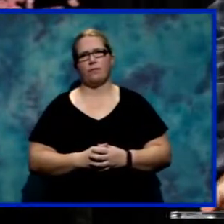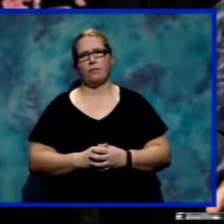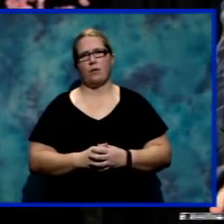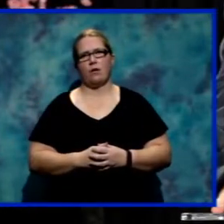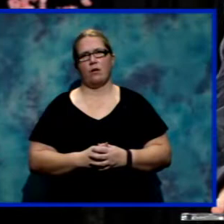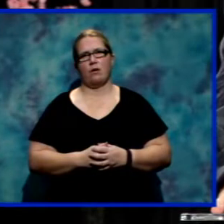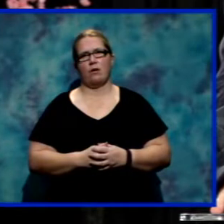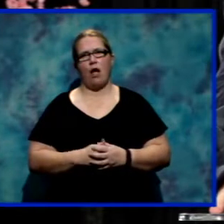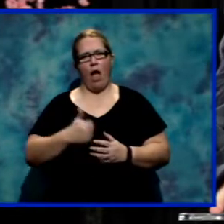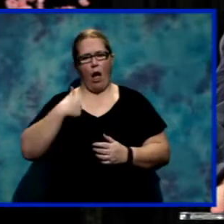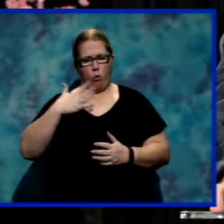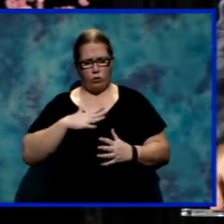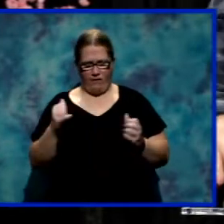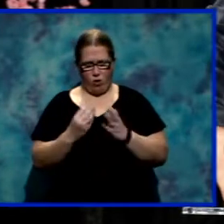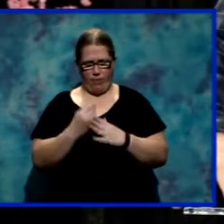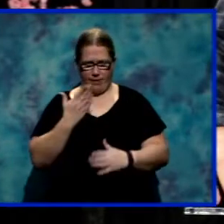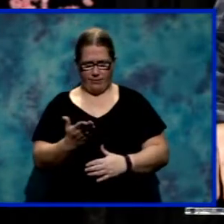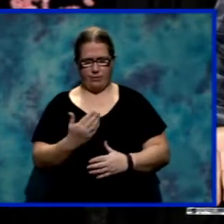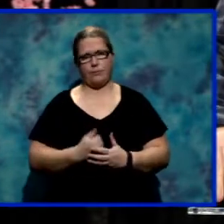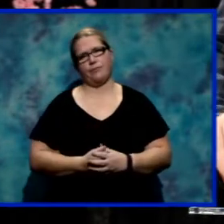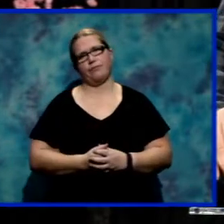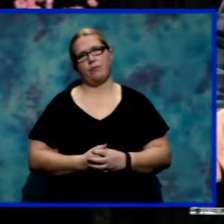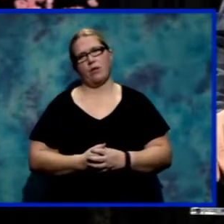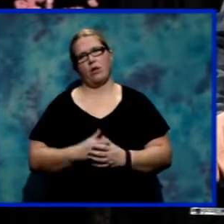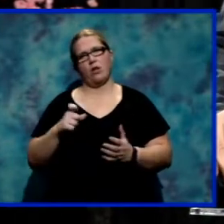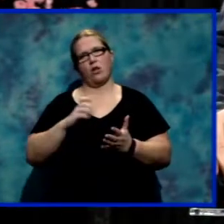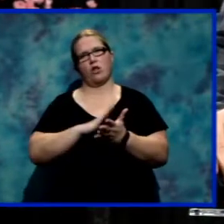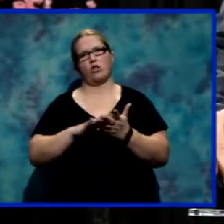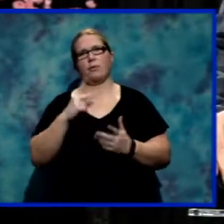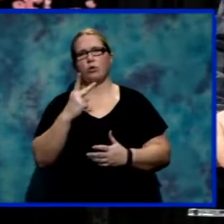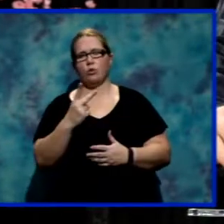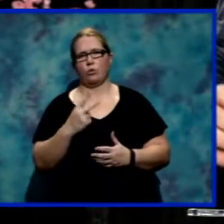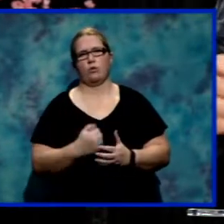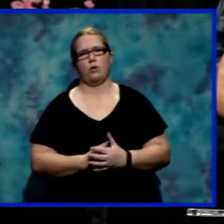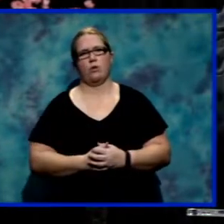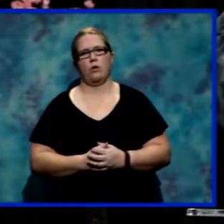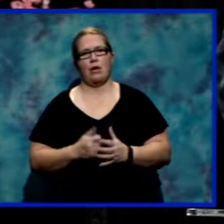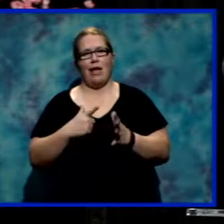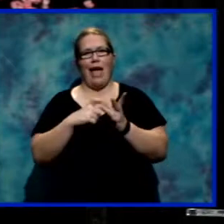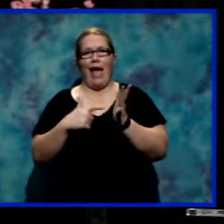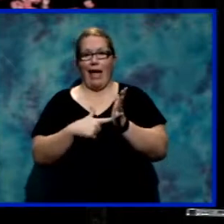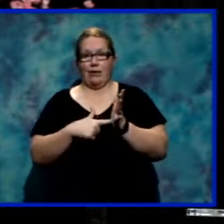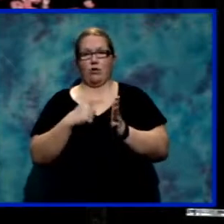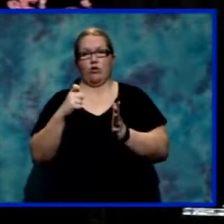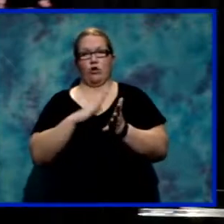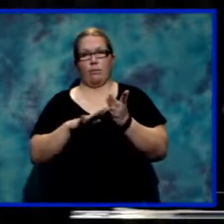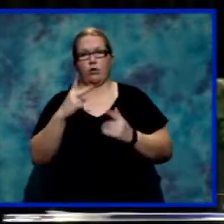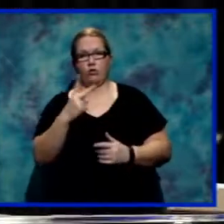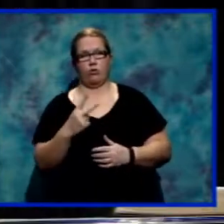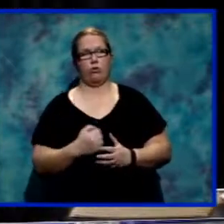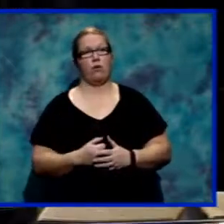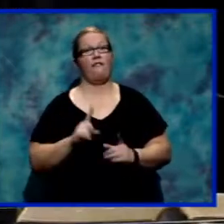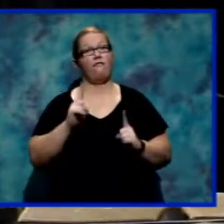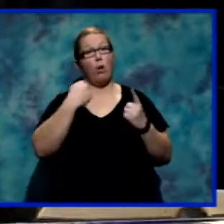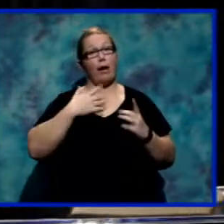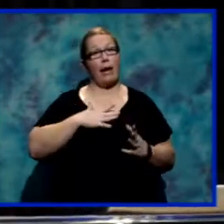And I want to finish with this in Acts chapter 2. Because this is what we need. First, we need people to have that